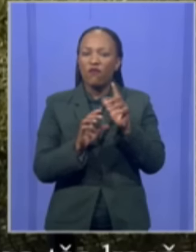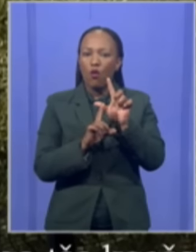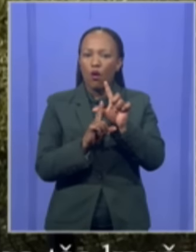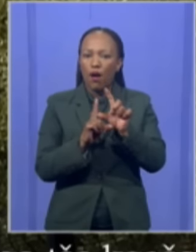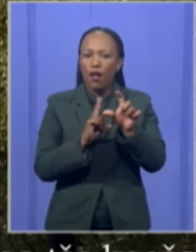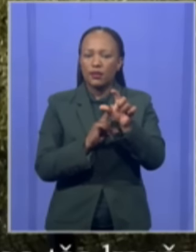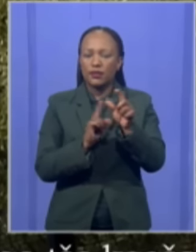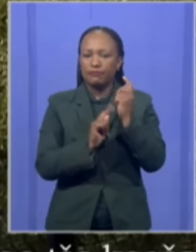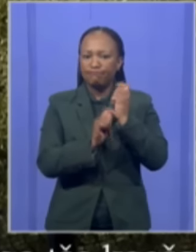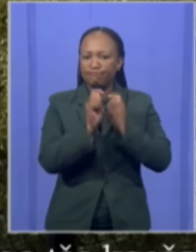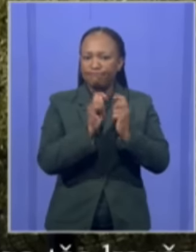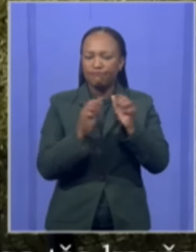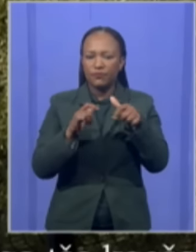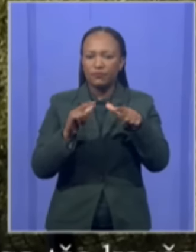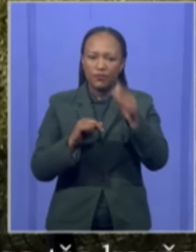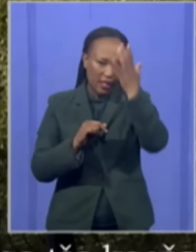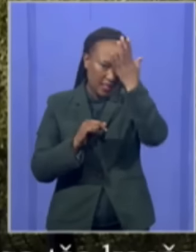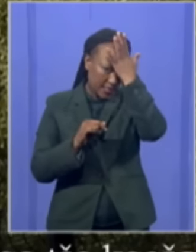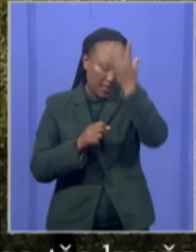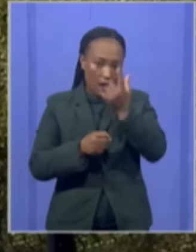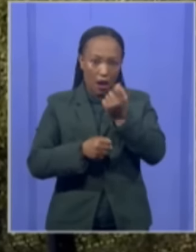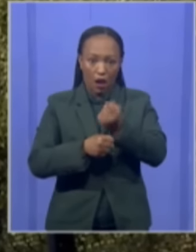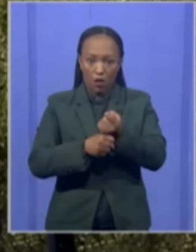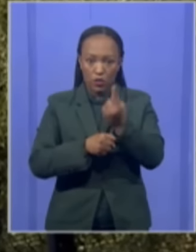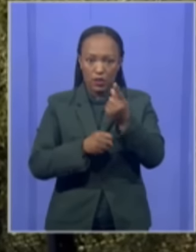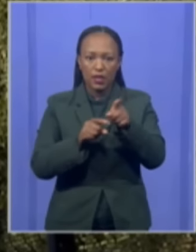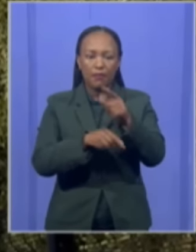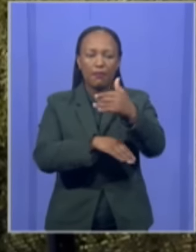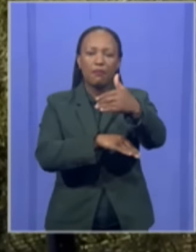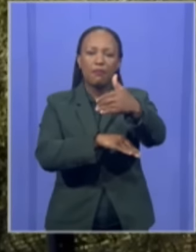tša Sepedi ka provinseng ya Gauteng le ka ntle